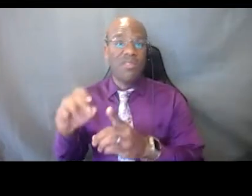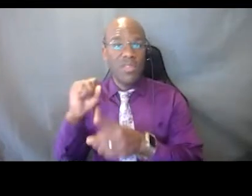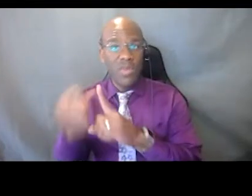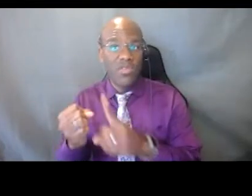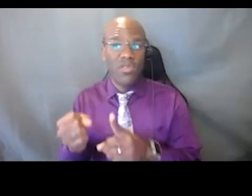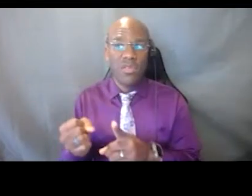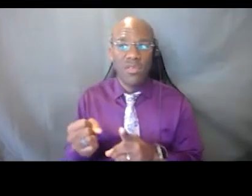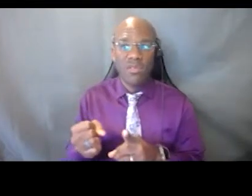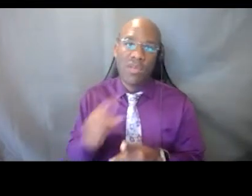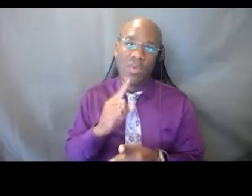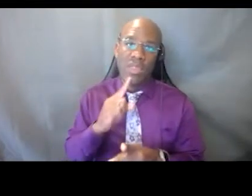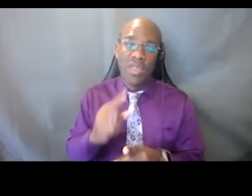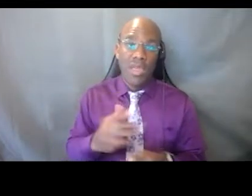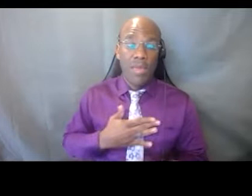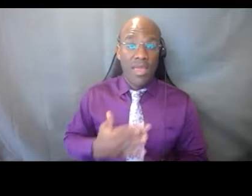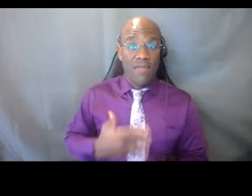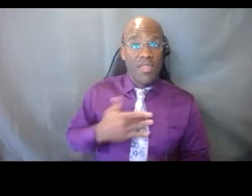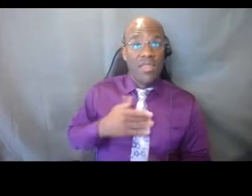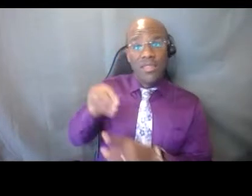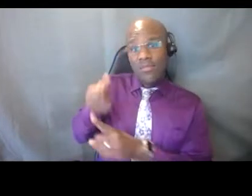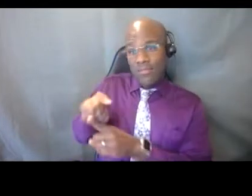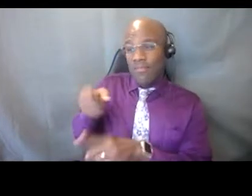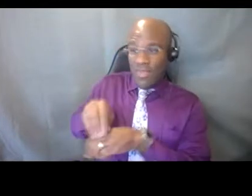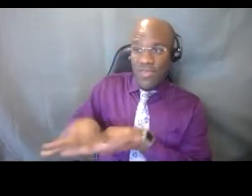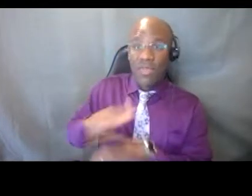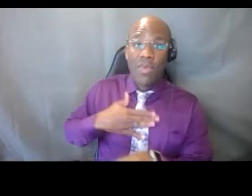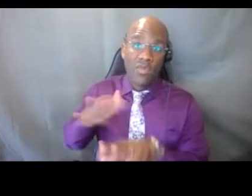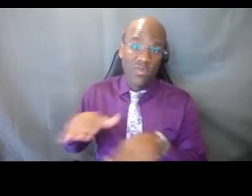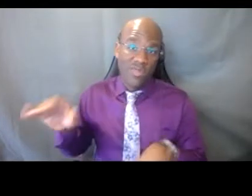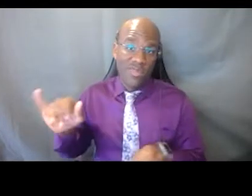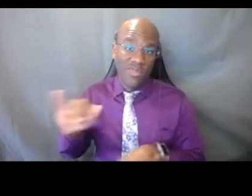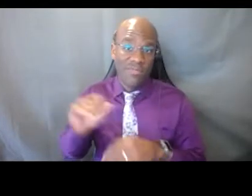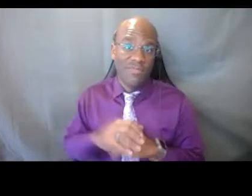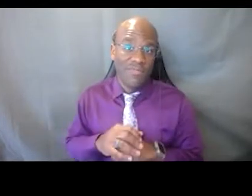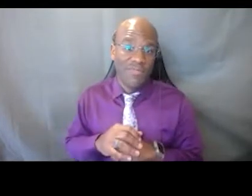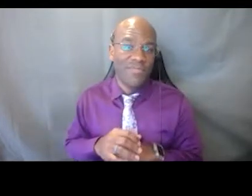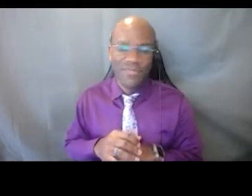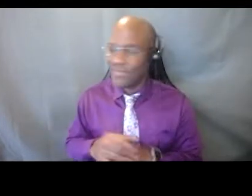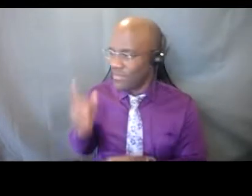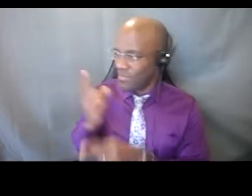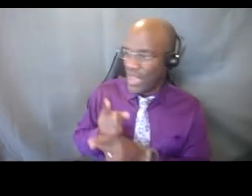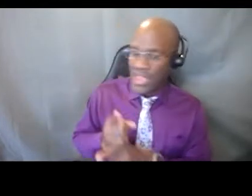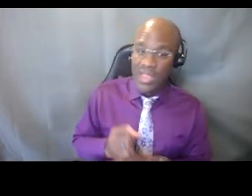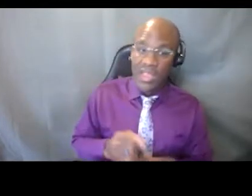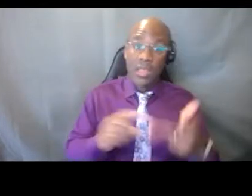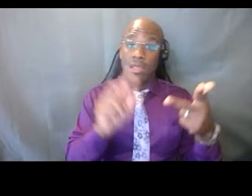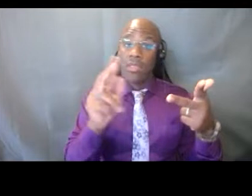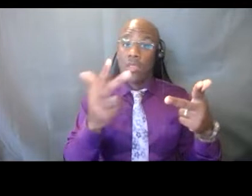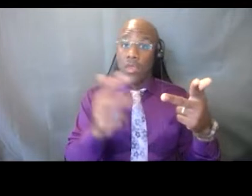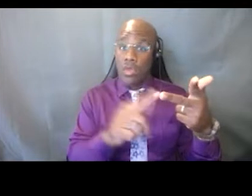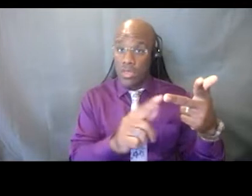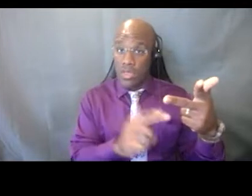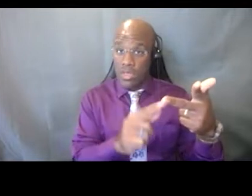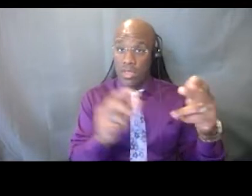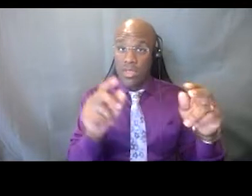Thank you so much. Absolutely. So this third theme that we're going to talk about is a theme that emerged